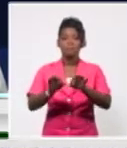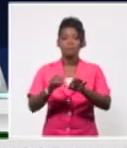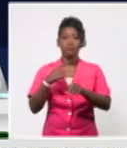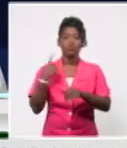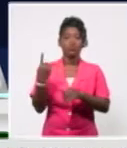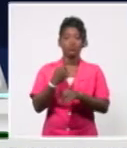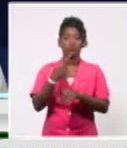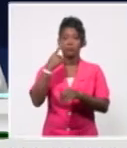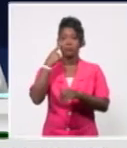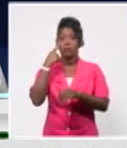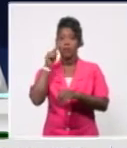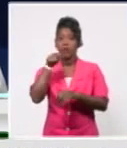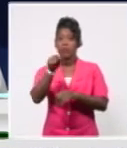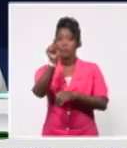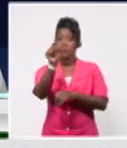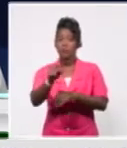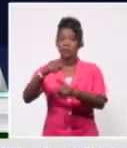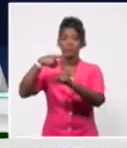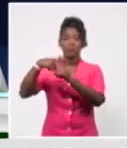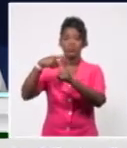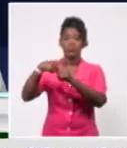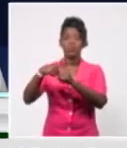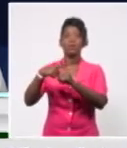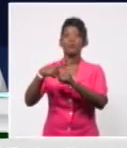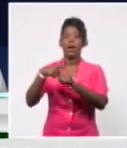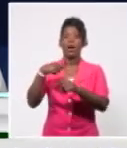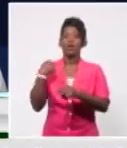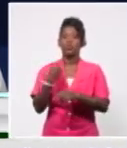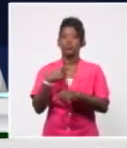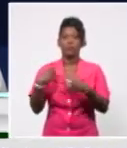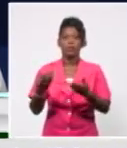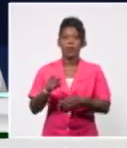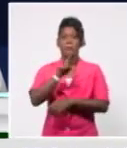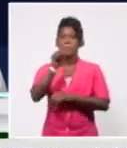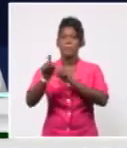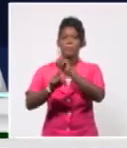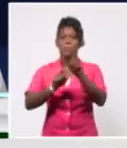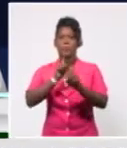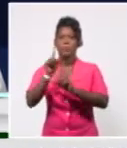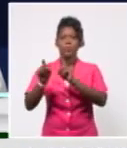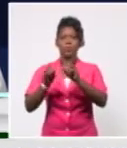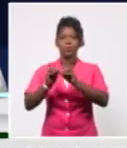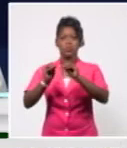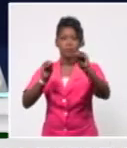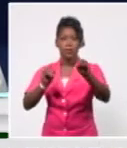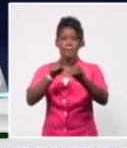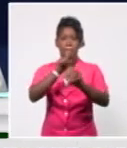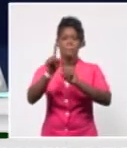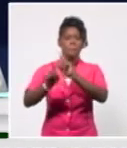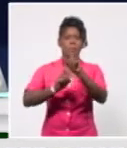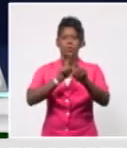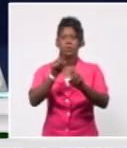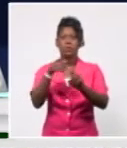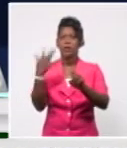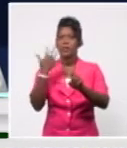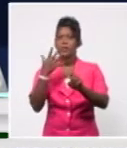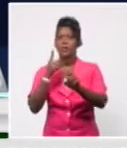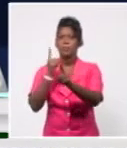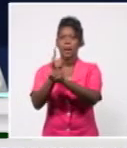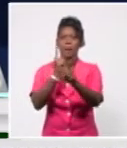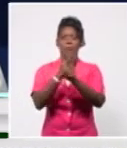for 49.8% of all cases, and 40 are female,